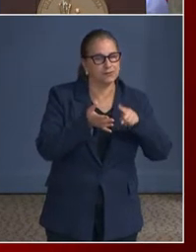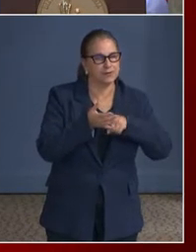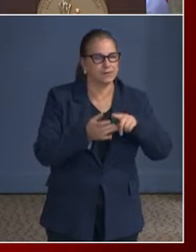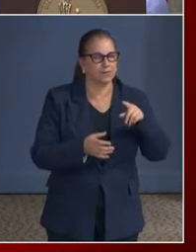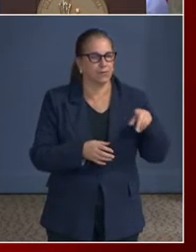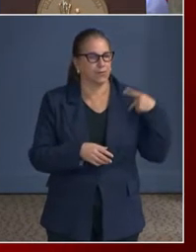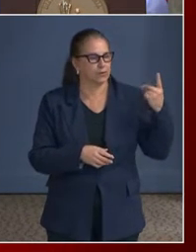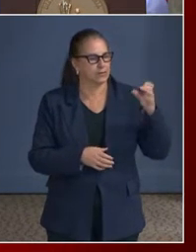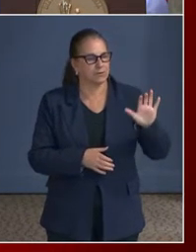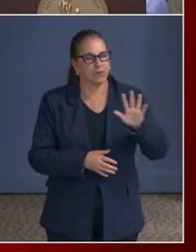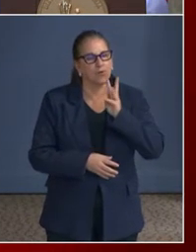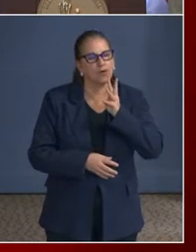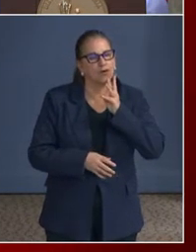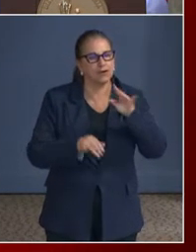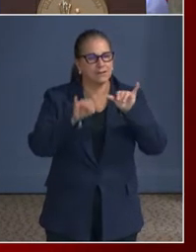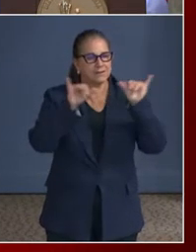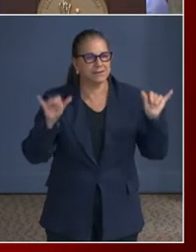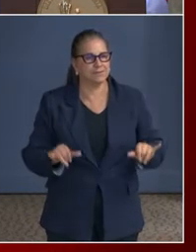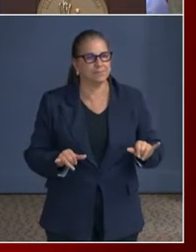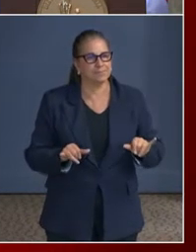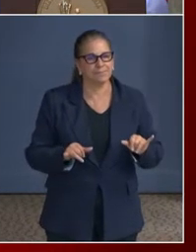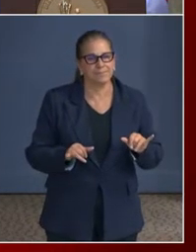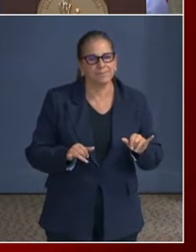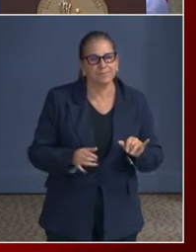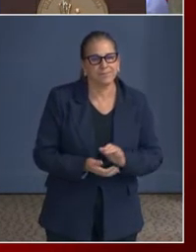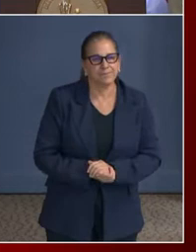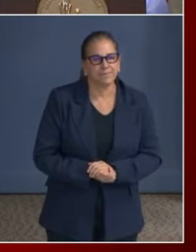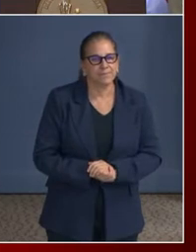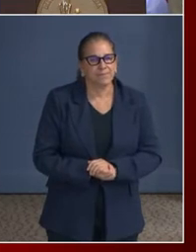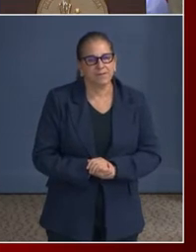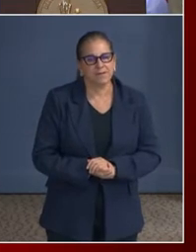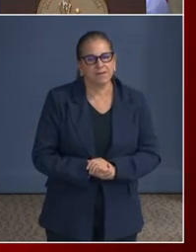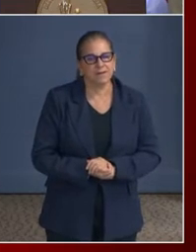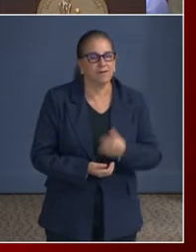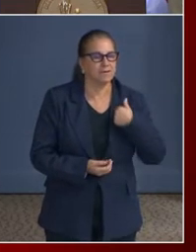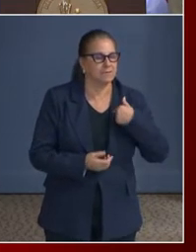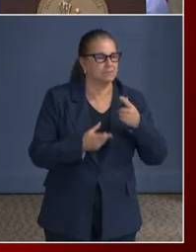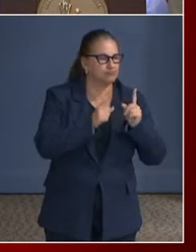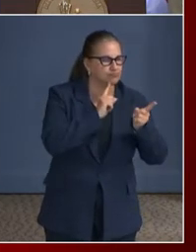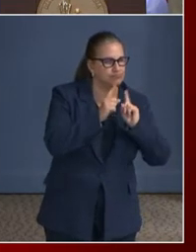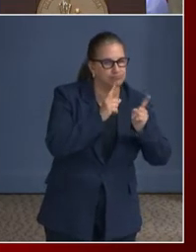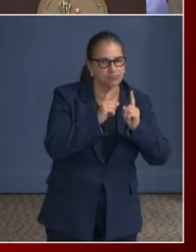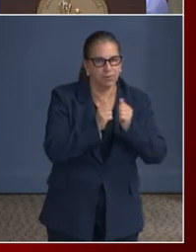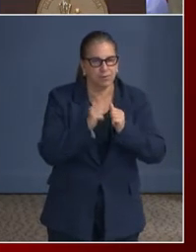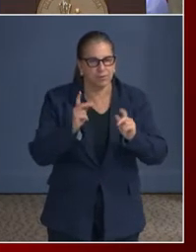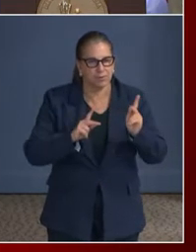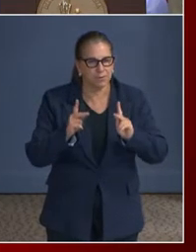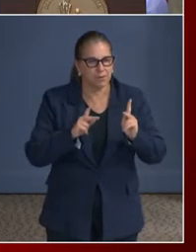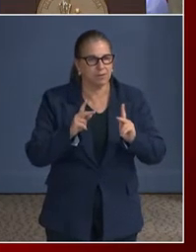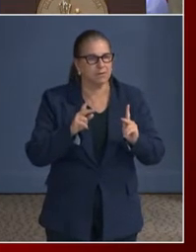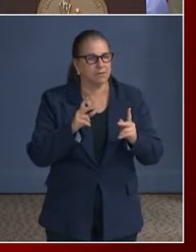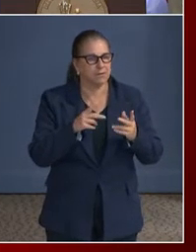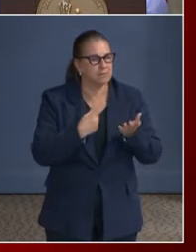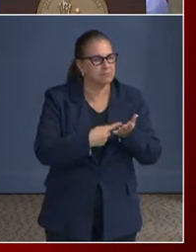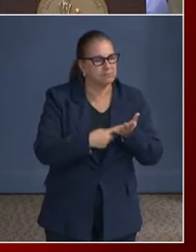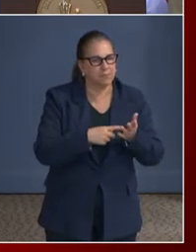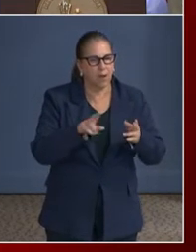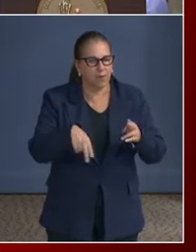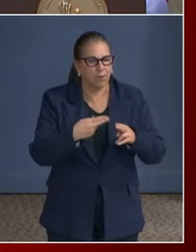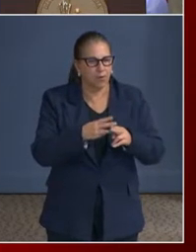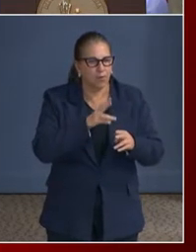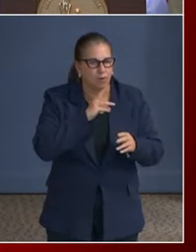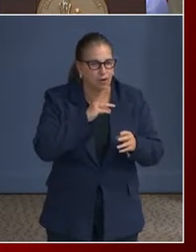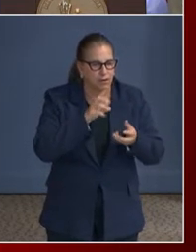team to speak with residents concerning the flooding damage experienced in